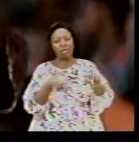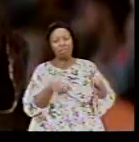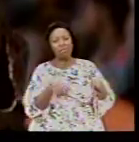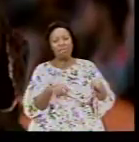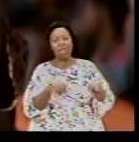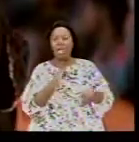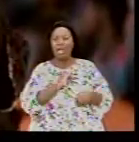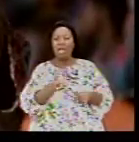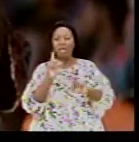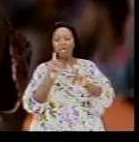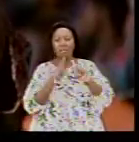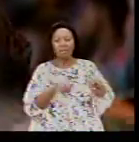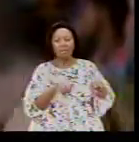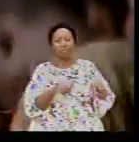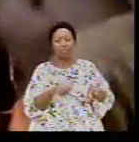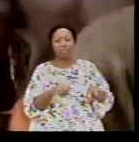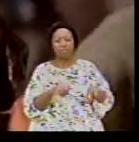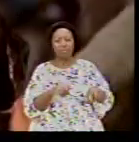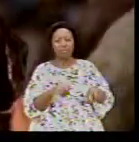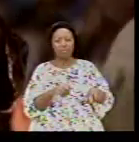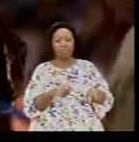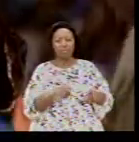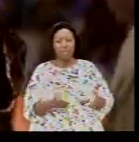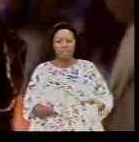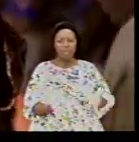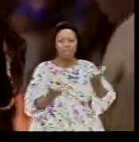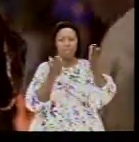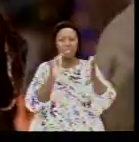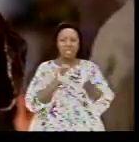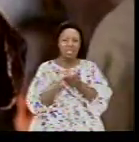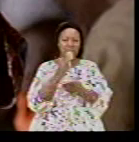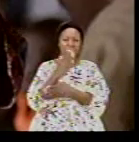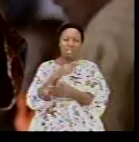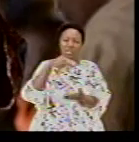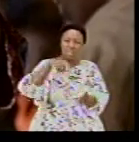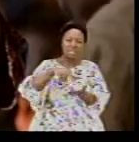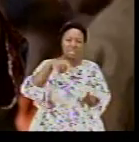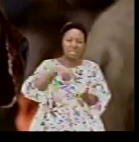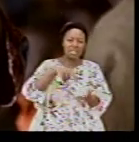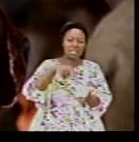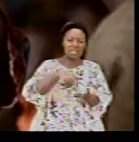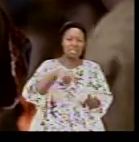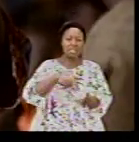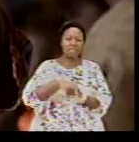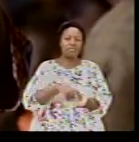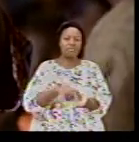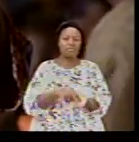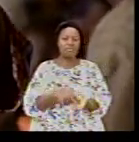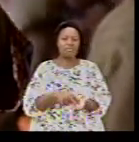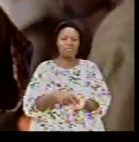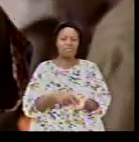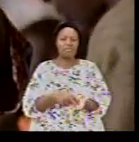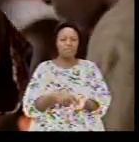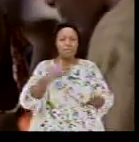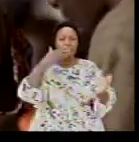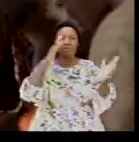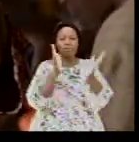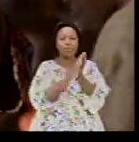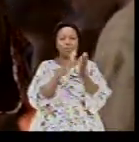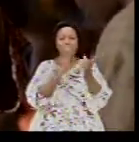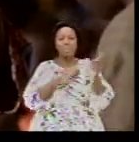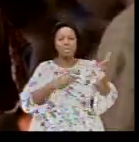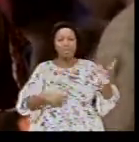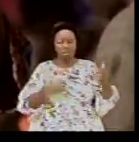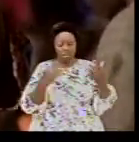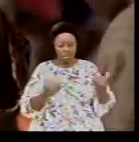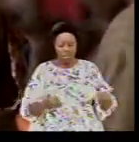come. I come. Raise up that hand. Stand up, stand up, stand up. Praise the Lord. Tonight